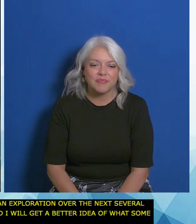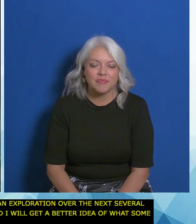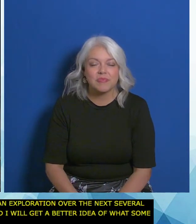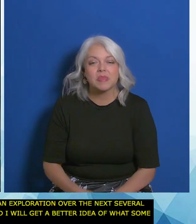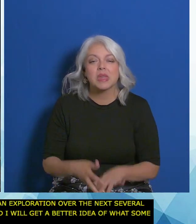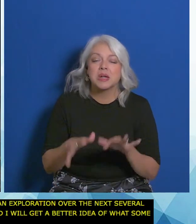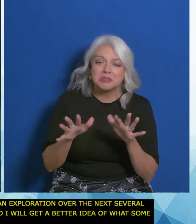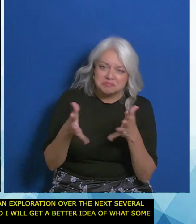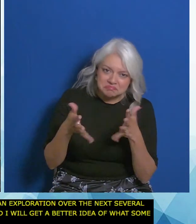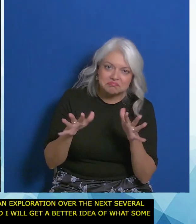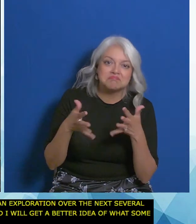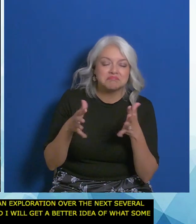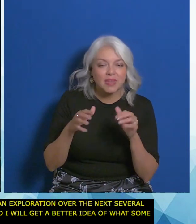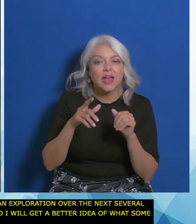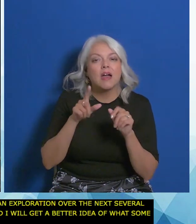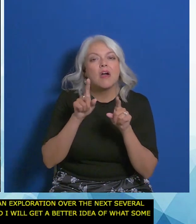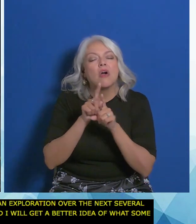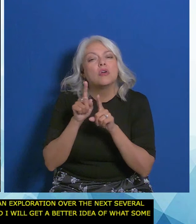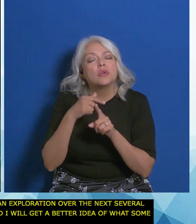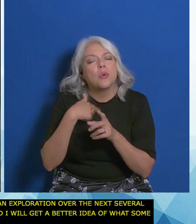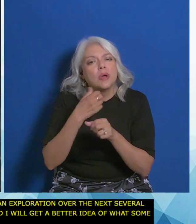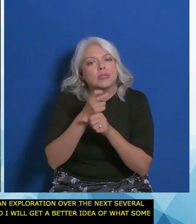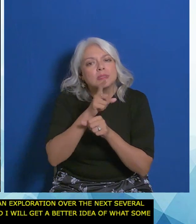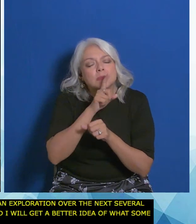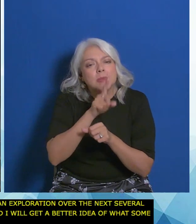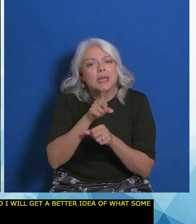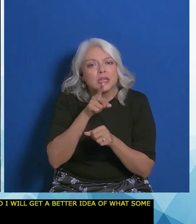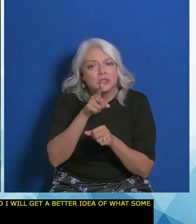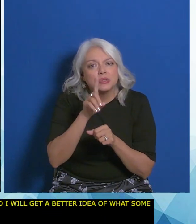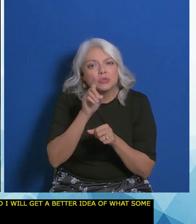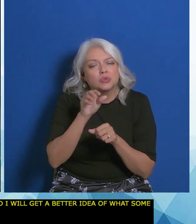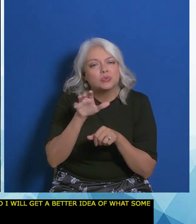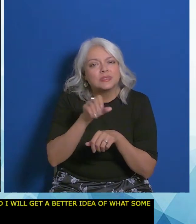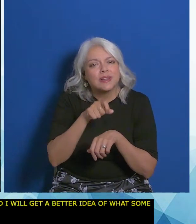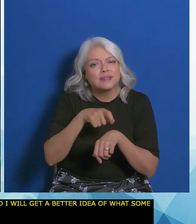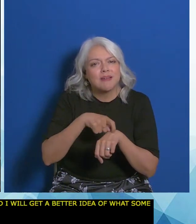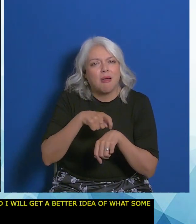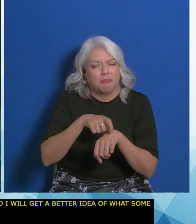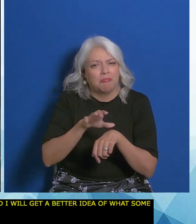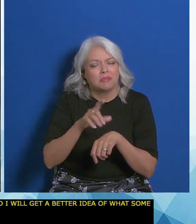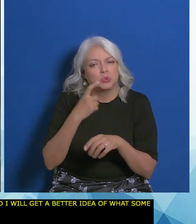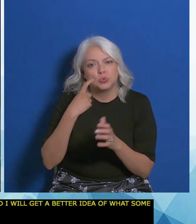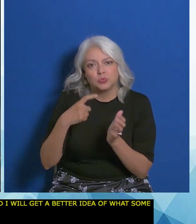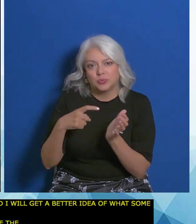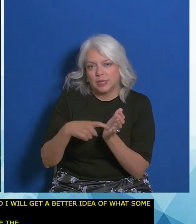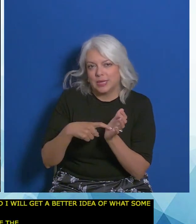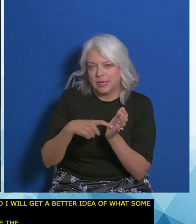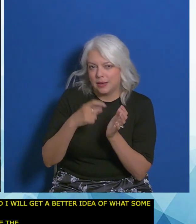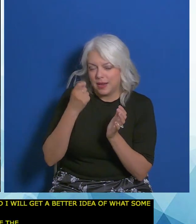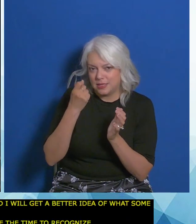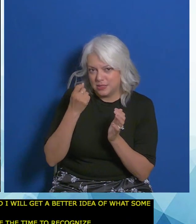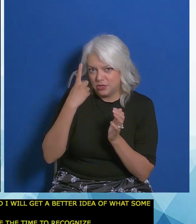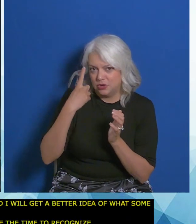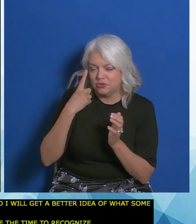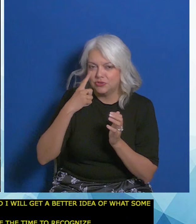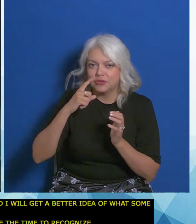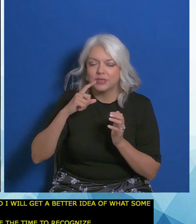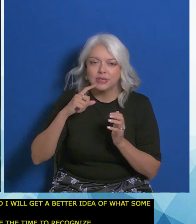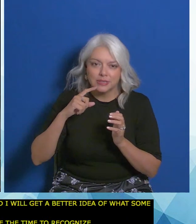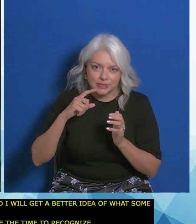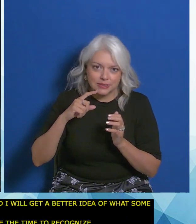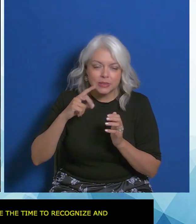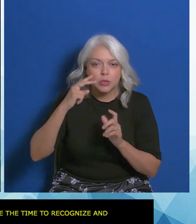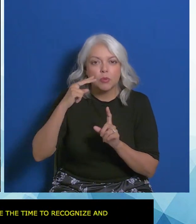In a way, I also want to make sure that you do take the time to recognize and understand